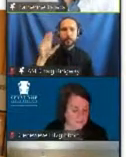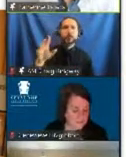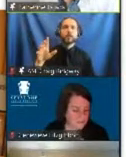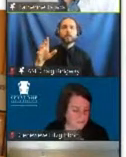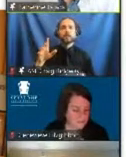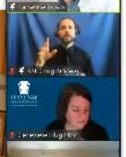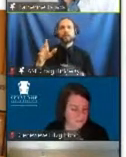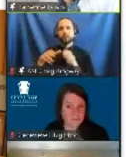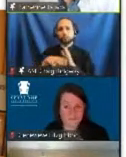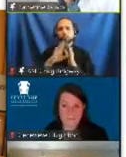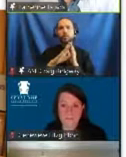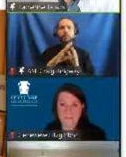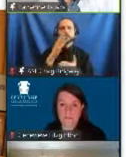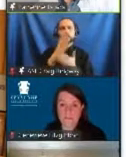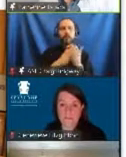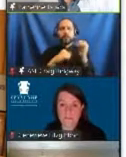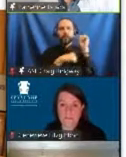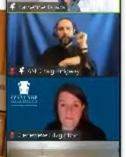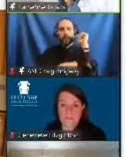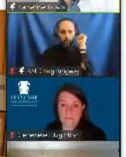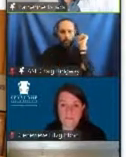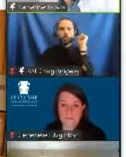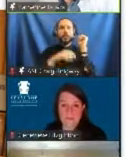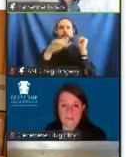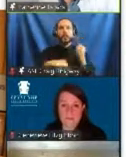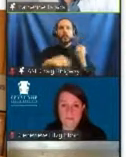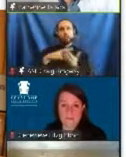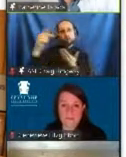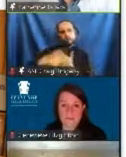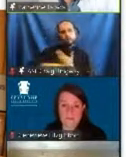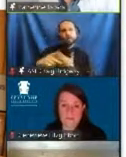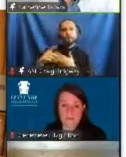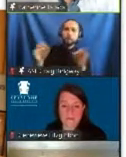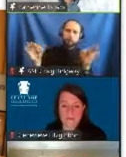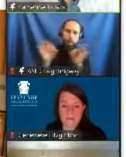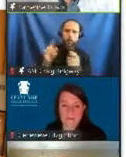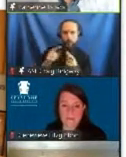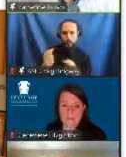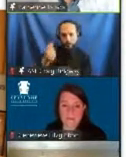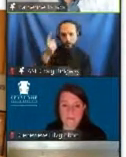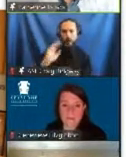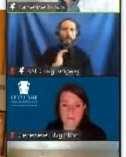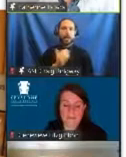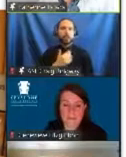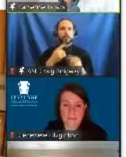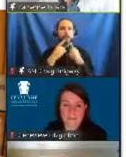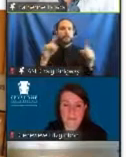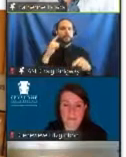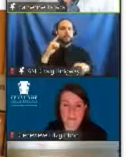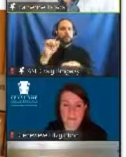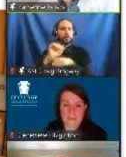to review some of our foundational aspects of the program critical to understanding our success in employment